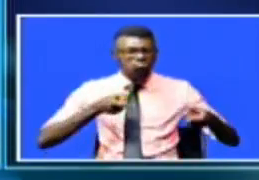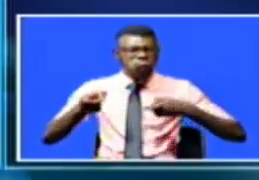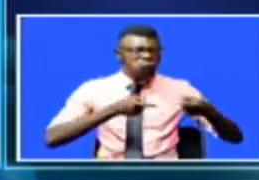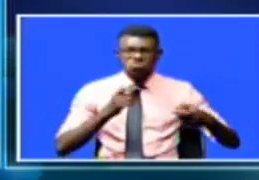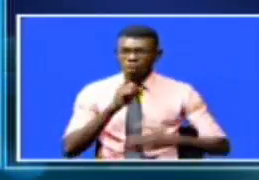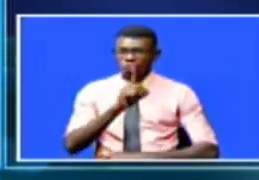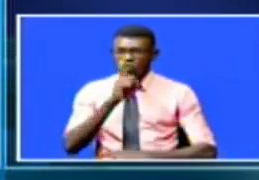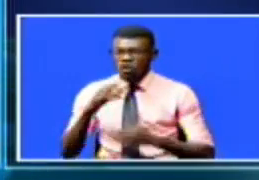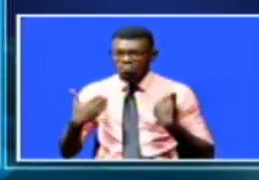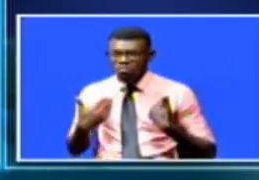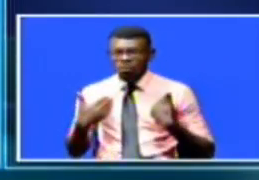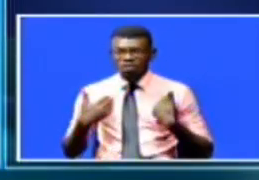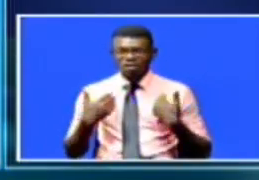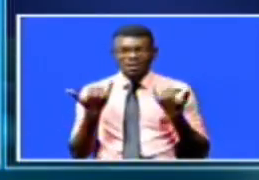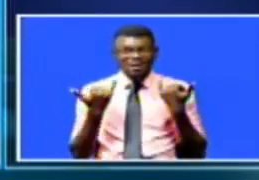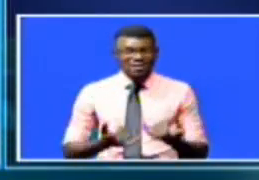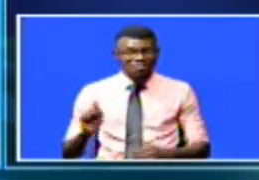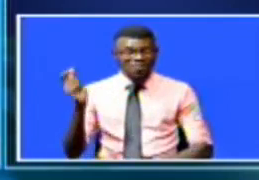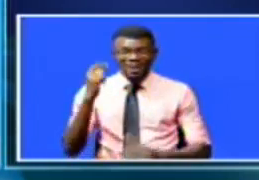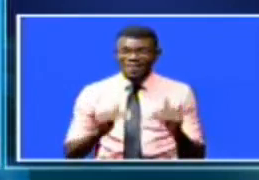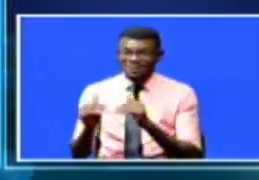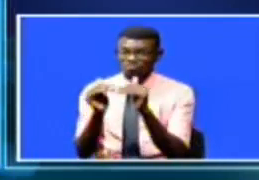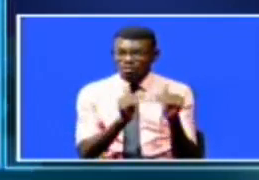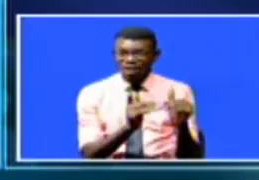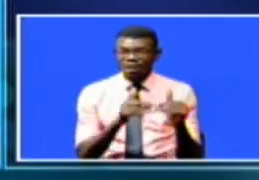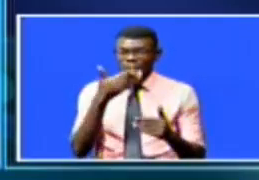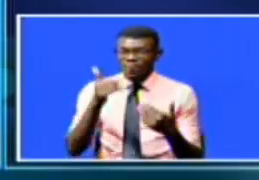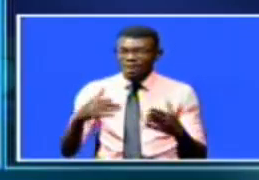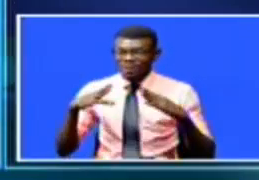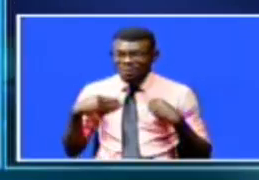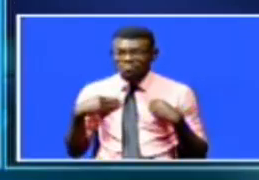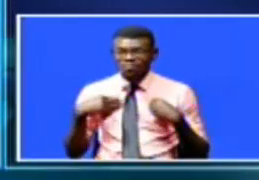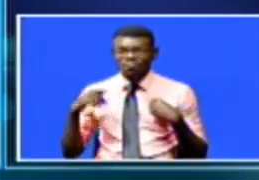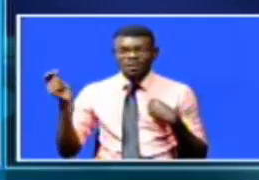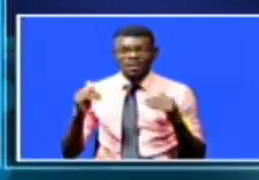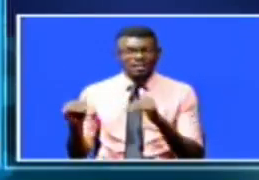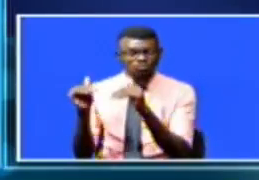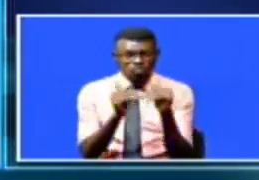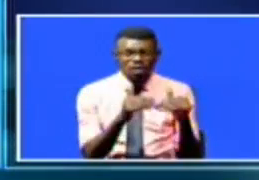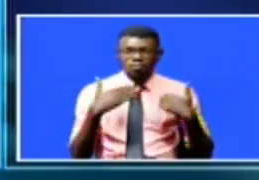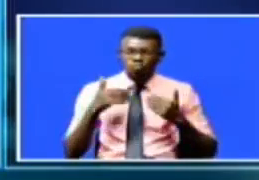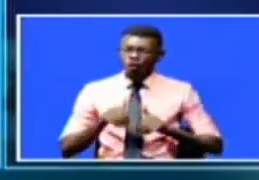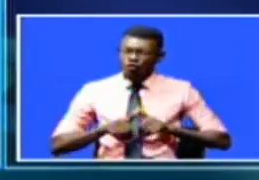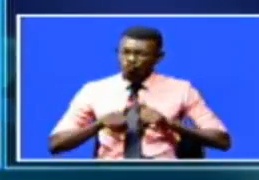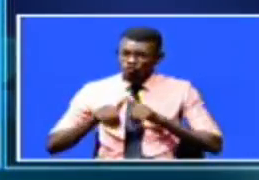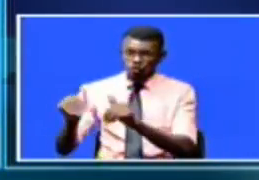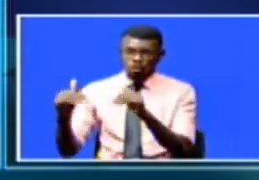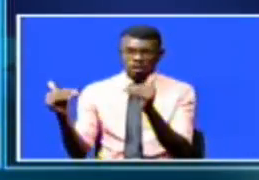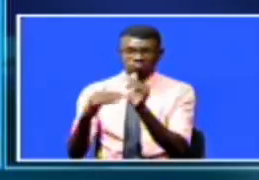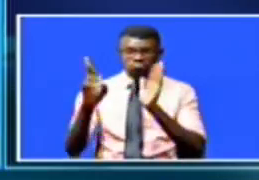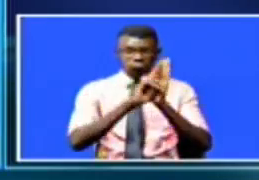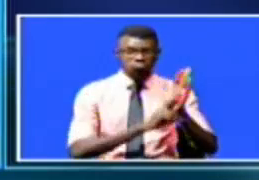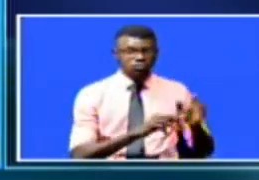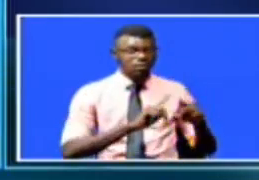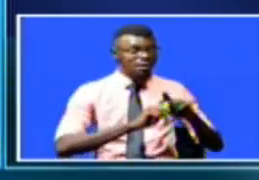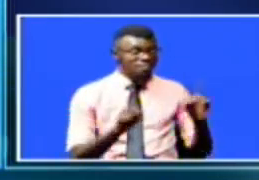either tell ourselves, we're in a democracy, we say we're in a democracy, and we subscribe to the principle of that democracy. But if